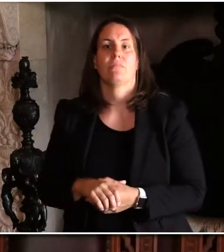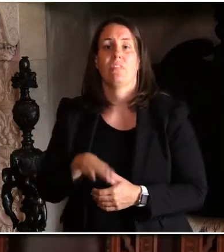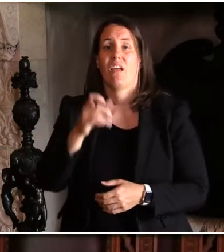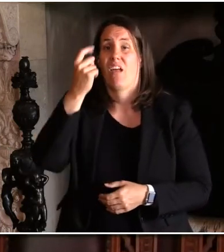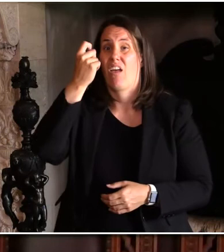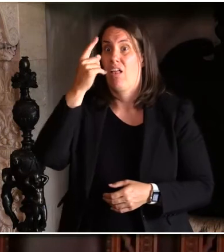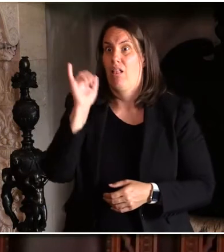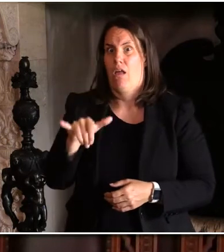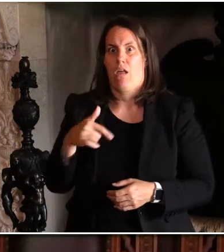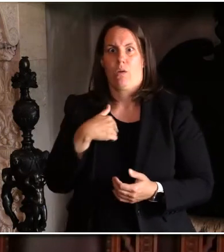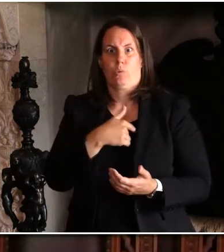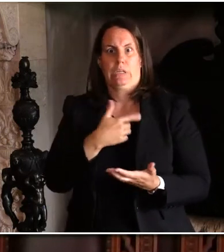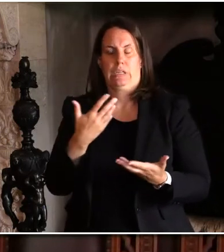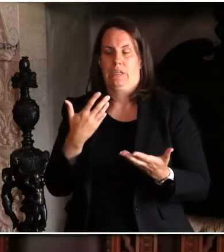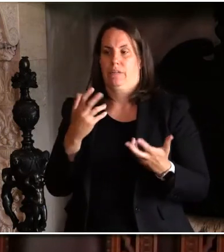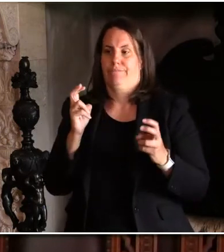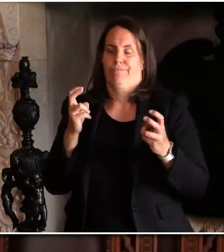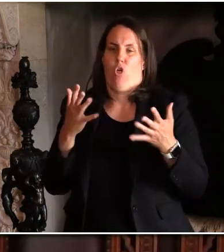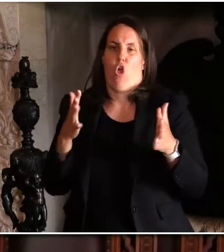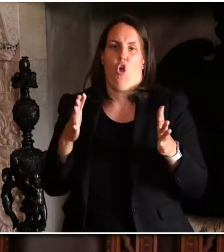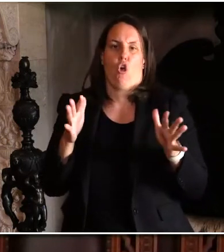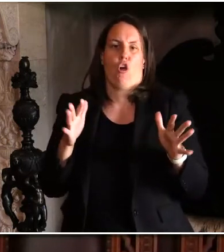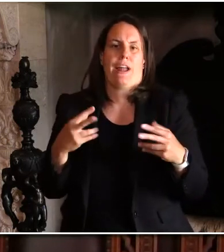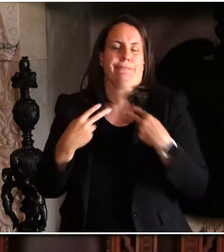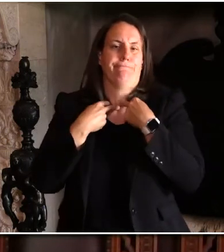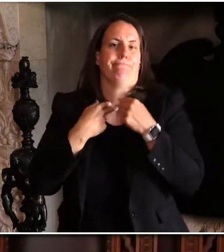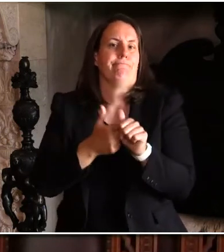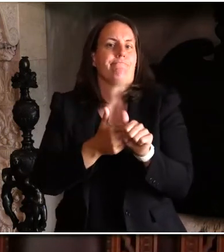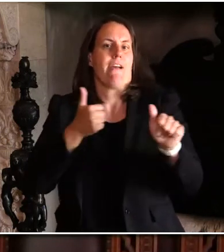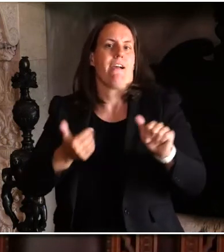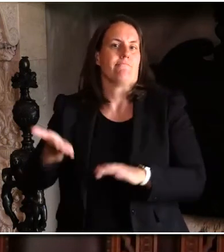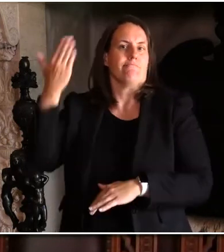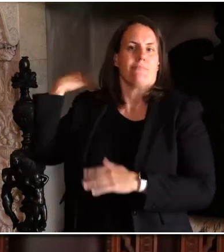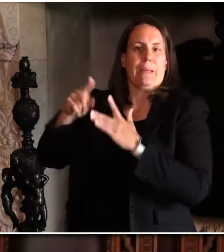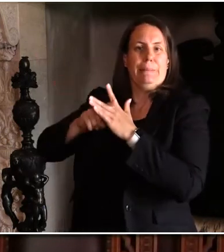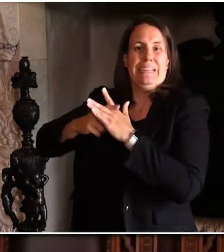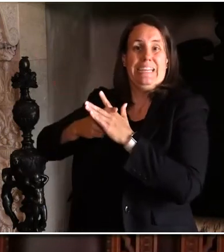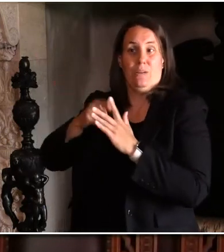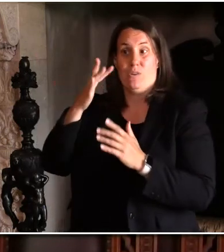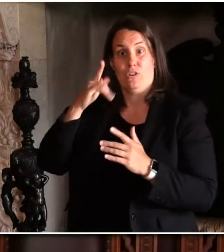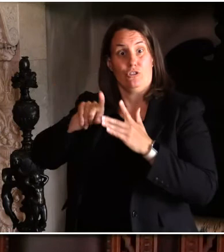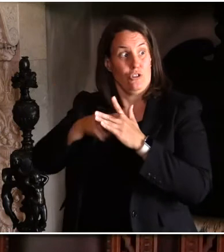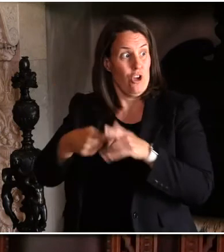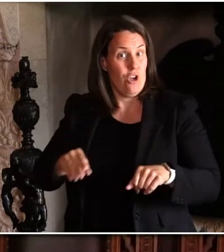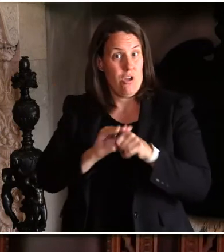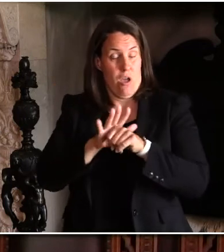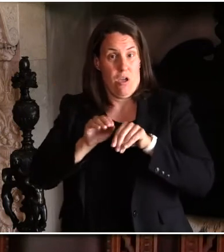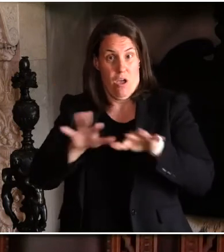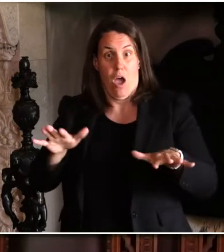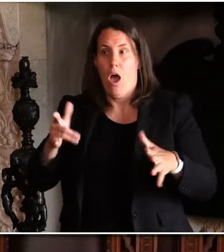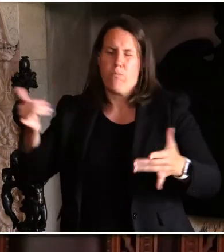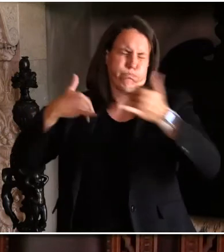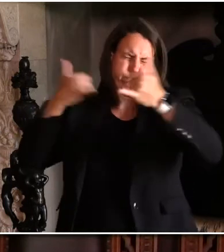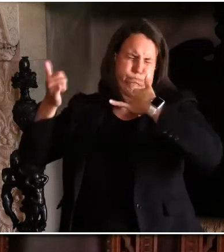we're still battling upstream, but I feel confident that we will get there. But this